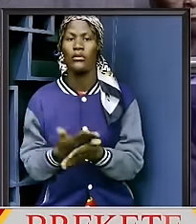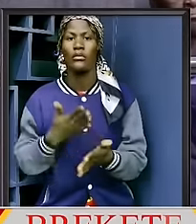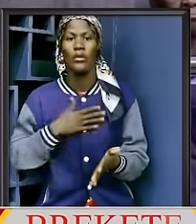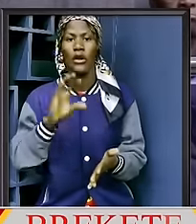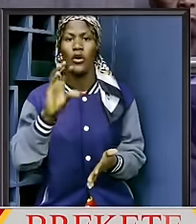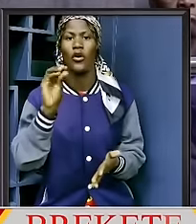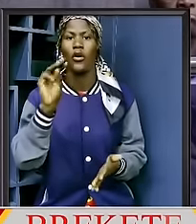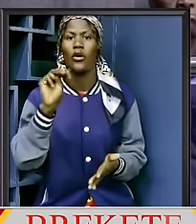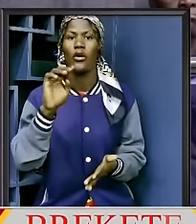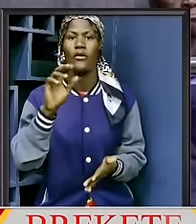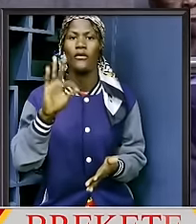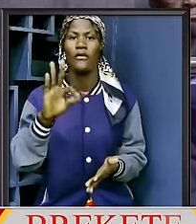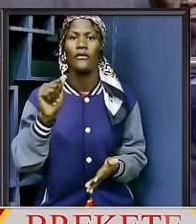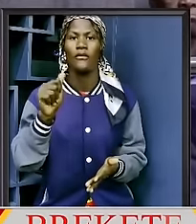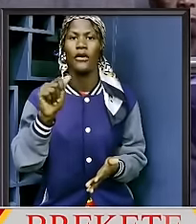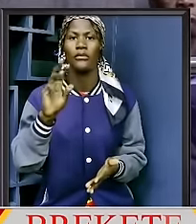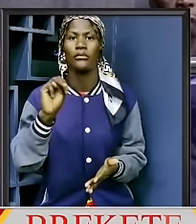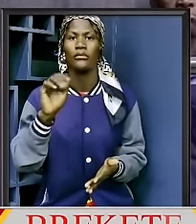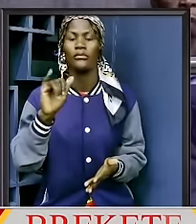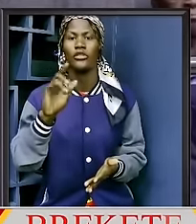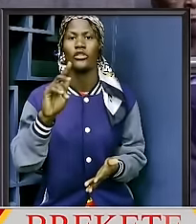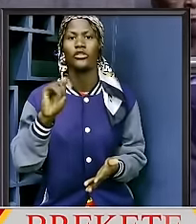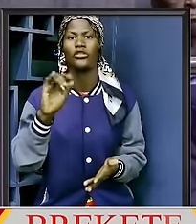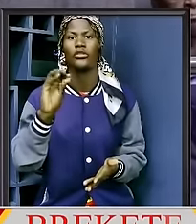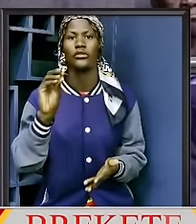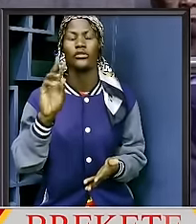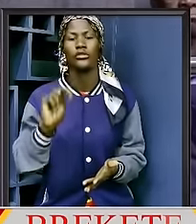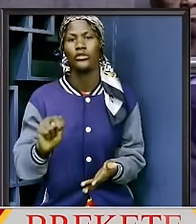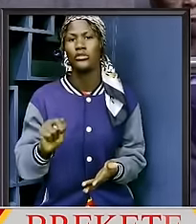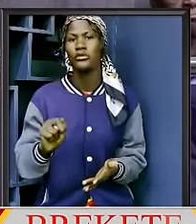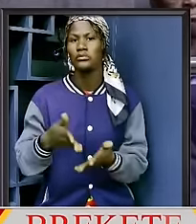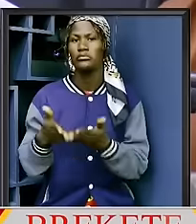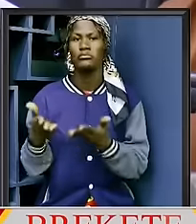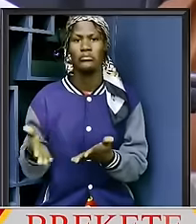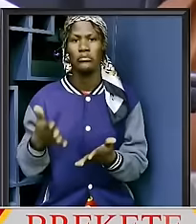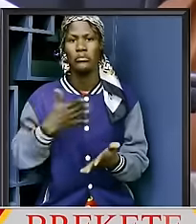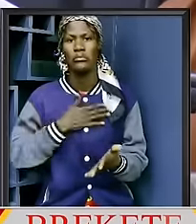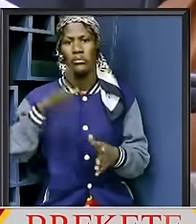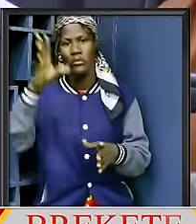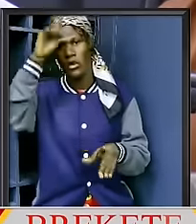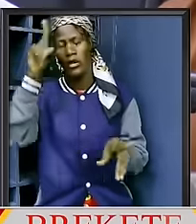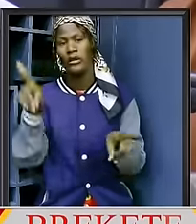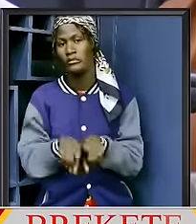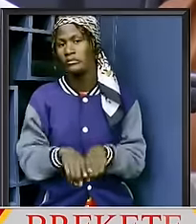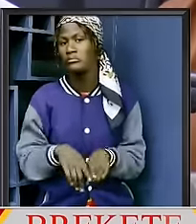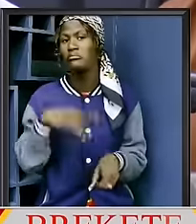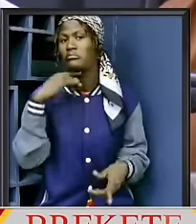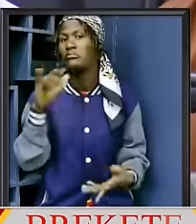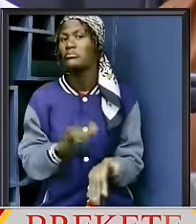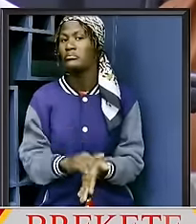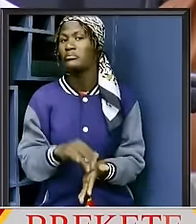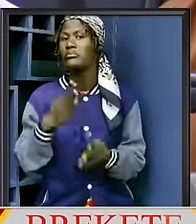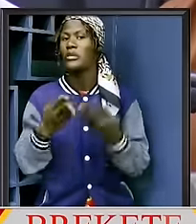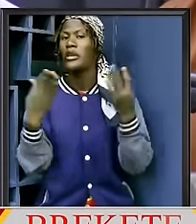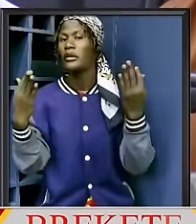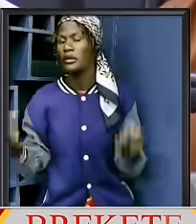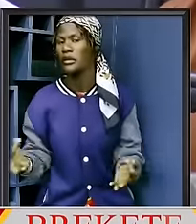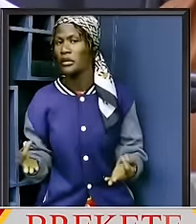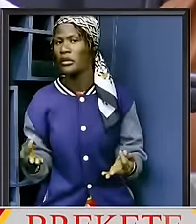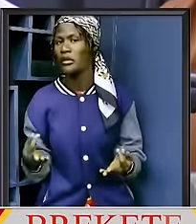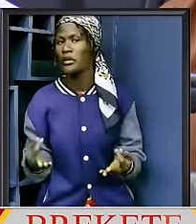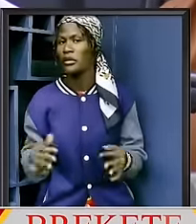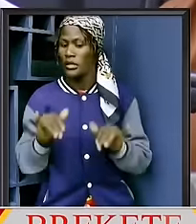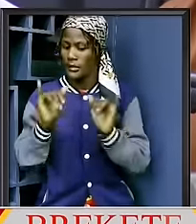are here. And you know wrong? I did not wrong. That's why I came yesterday. Because when my husband said, break it, I said, no. He said, I should come. He drove me down here.